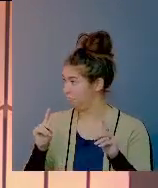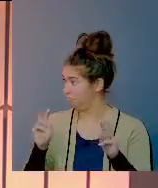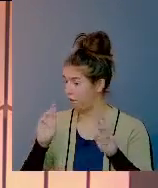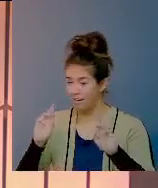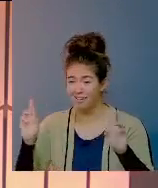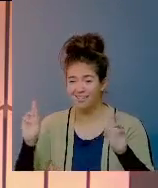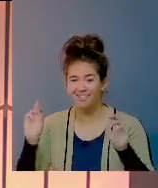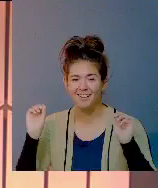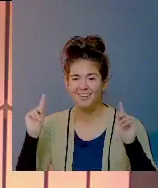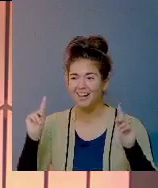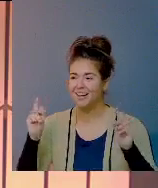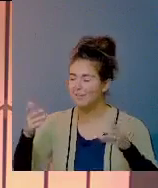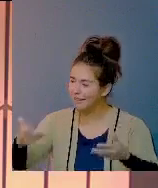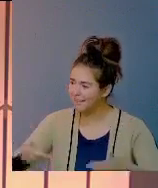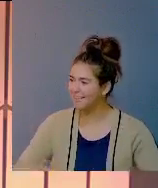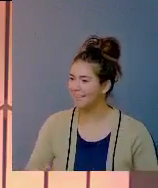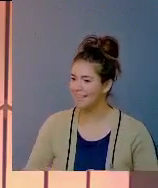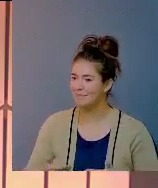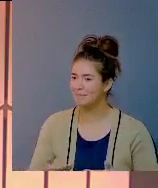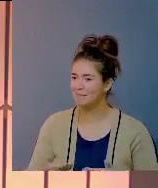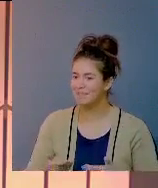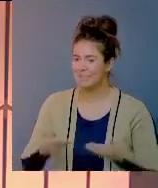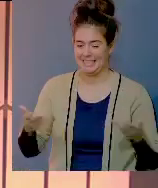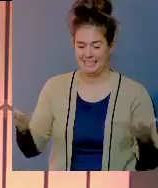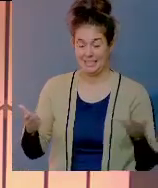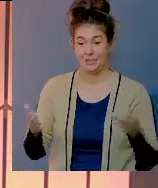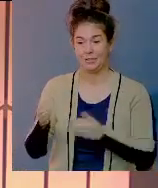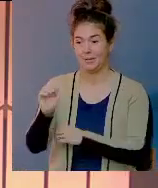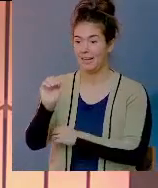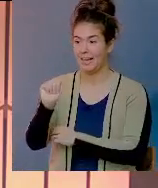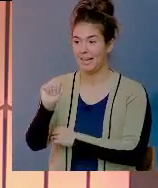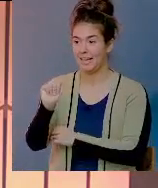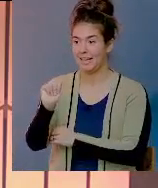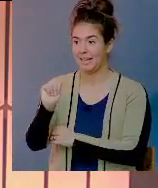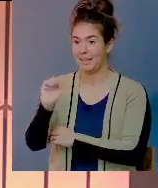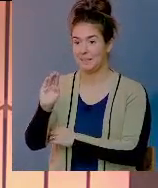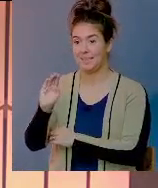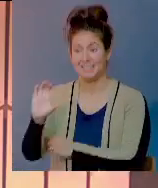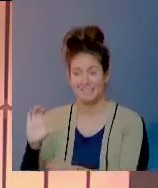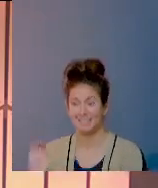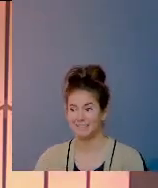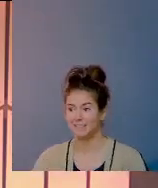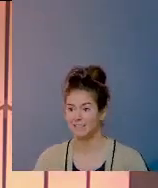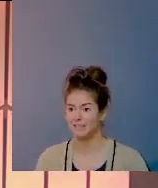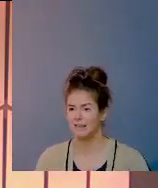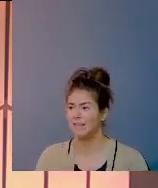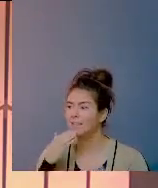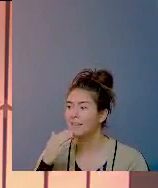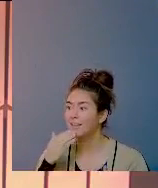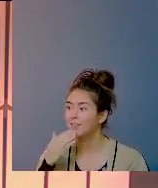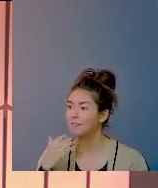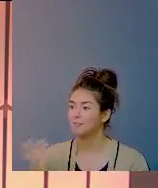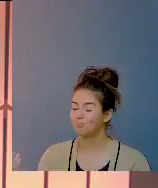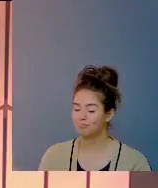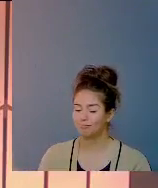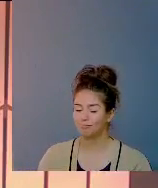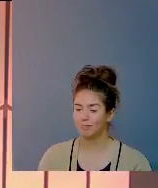All right, I want to welcome you to Ascent Bible Church and thank you for joining us to worship today.